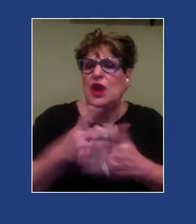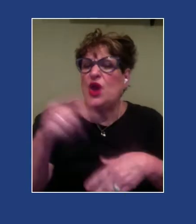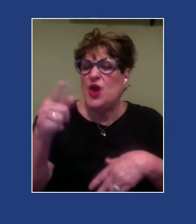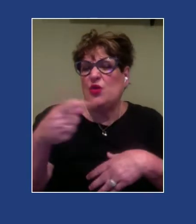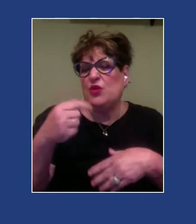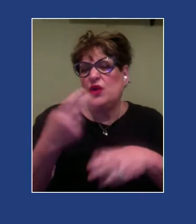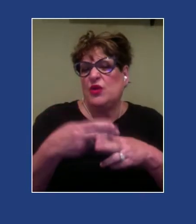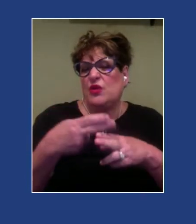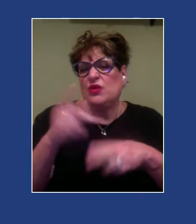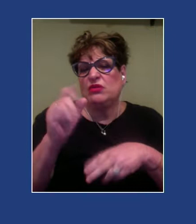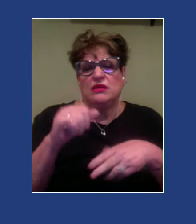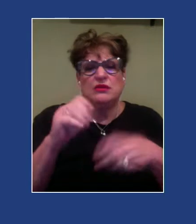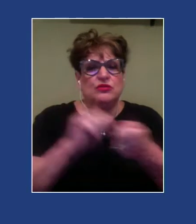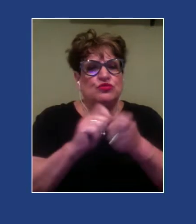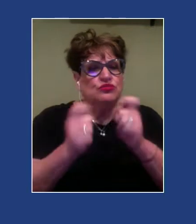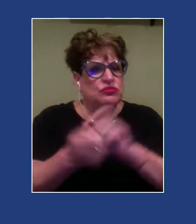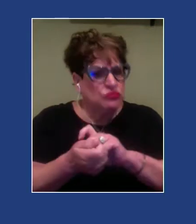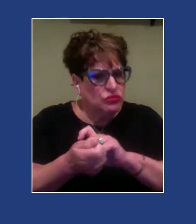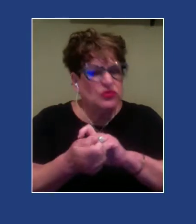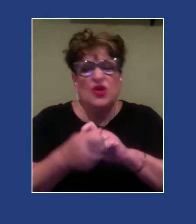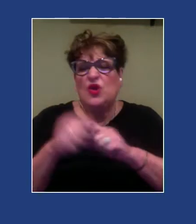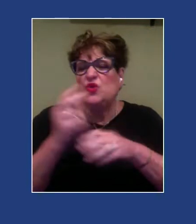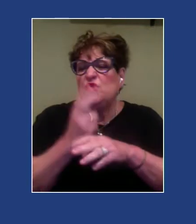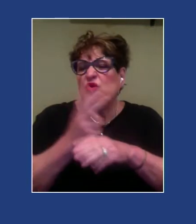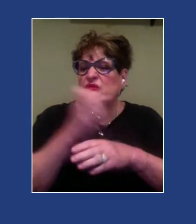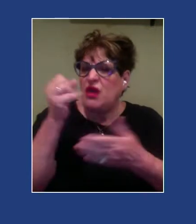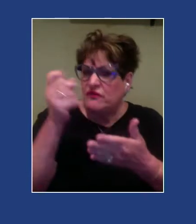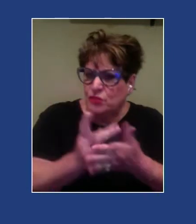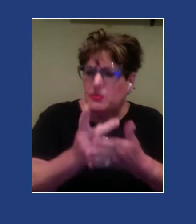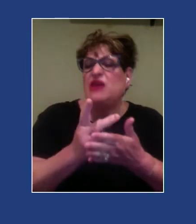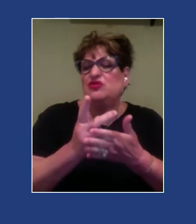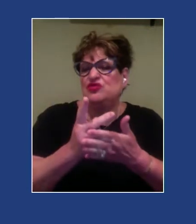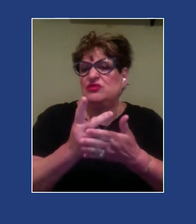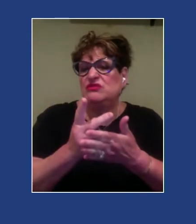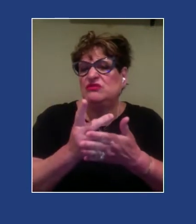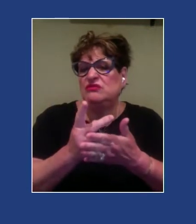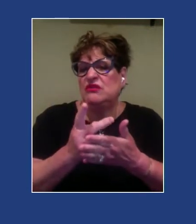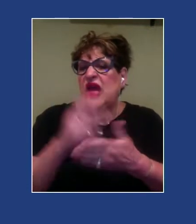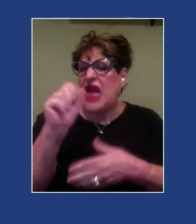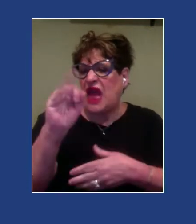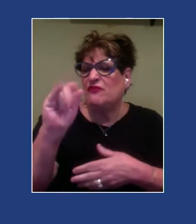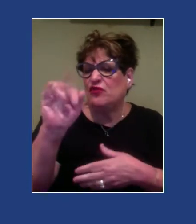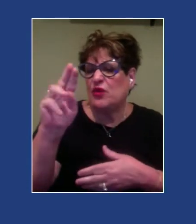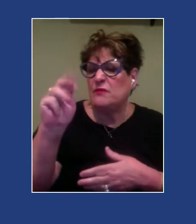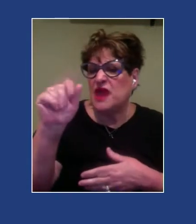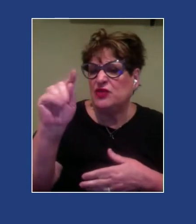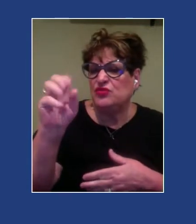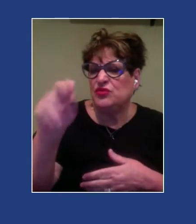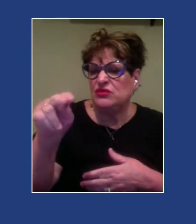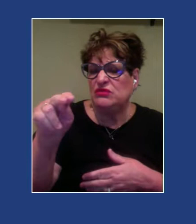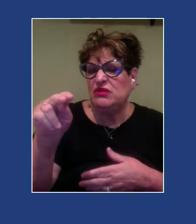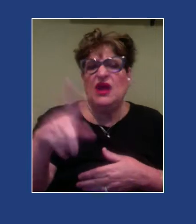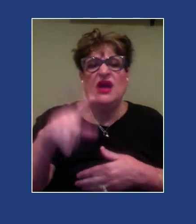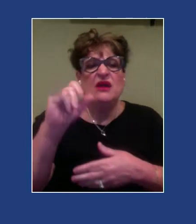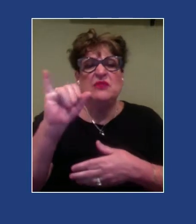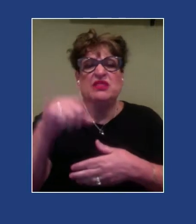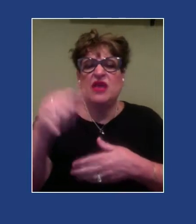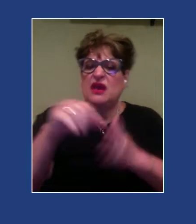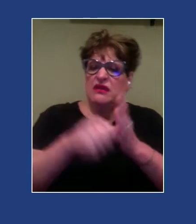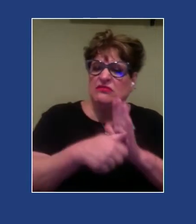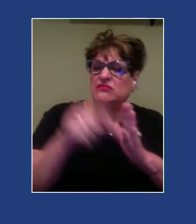gender transition. We tend to use the term affirmation more because it emphasizes the current affirmed gender identity rather